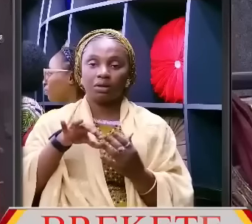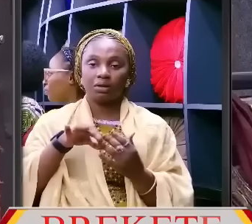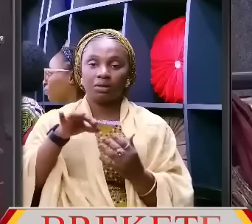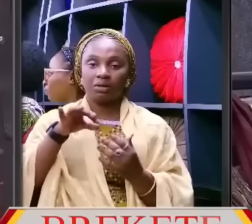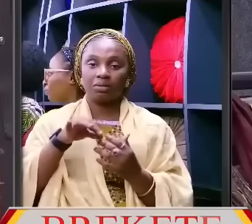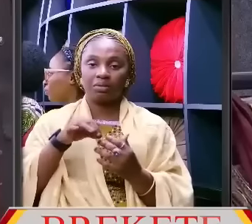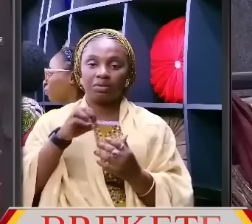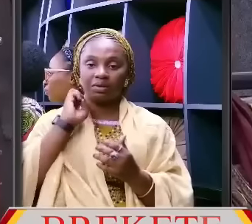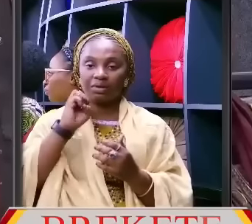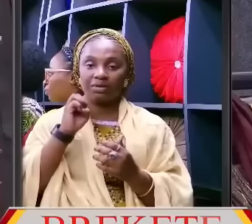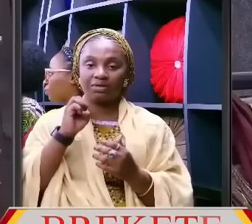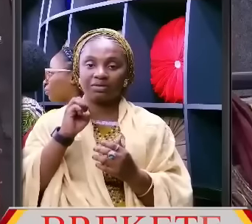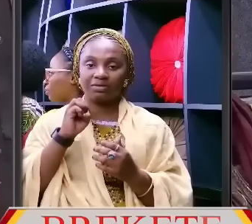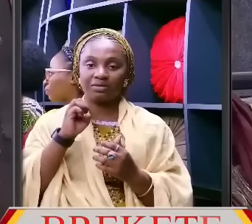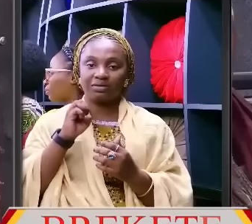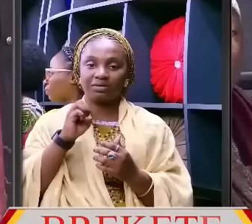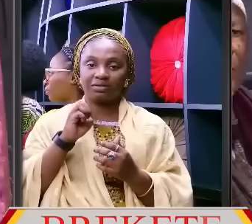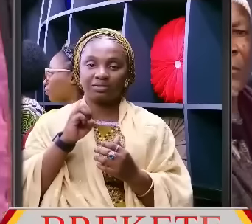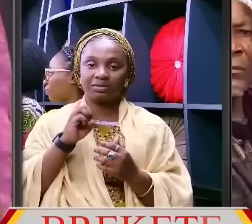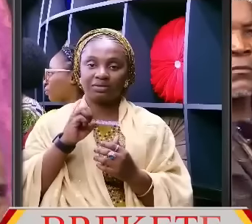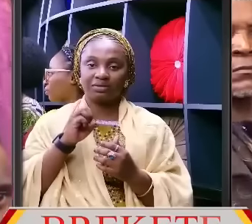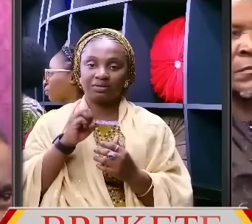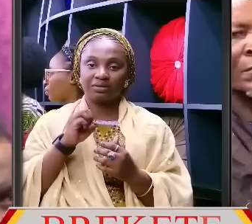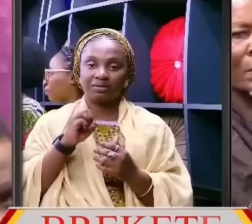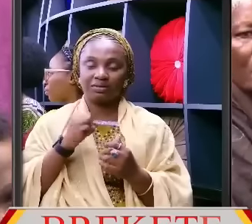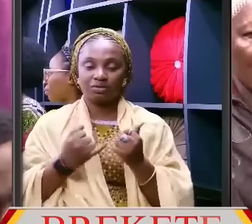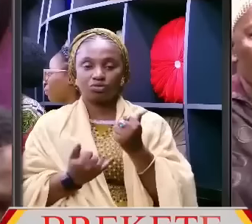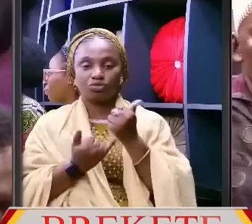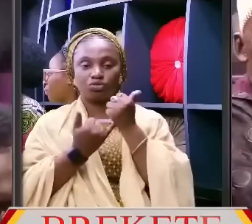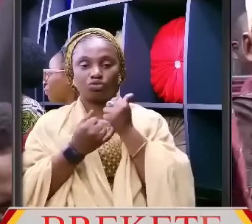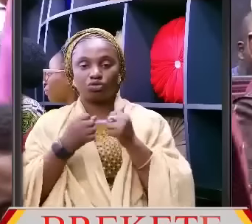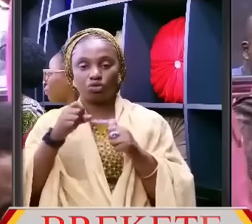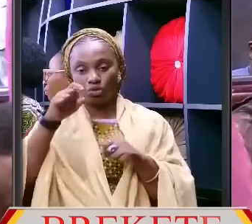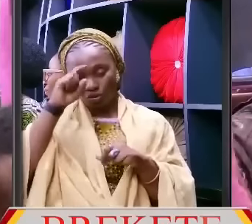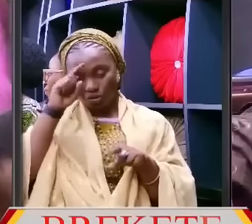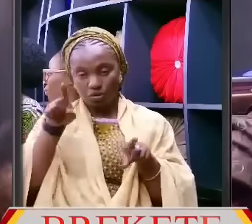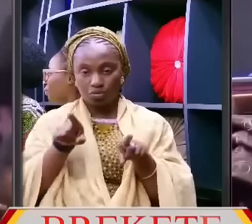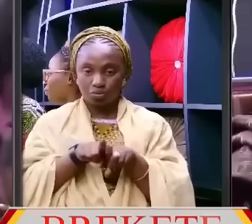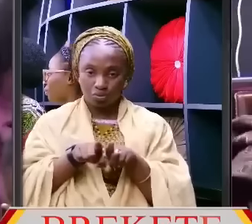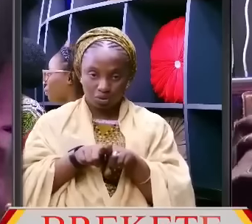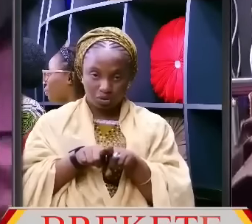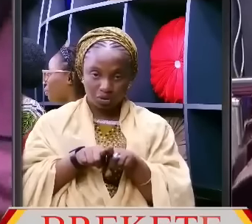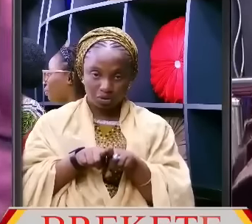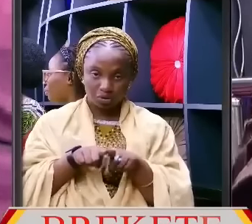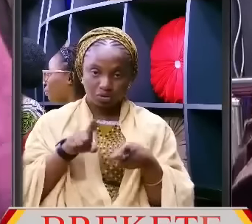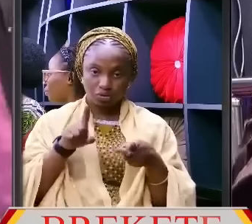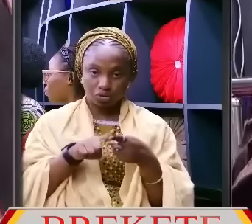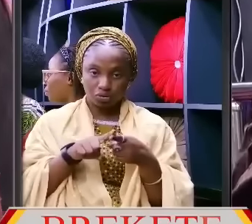me, that junior brother don't die. Aminam. Thank you very much. Aminam.